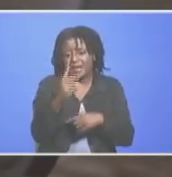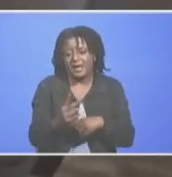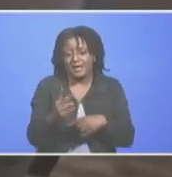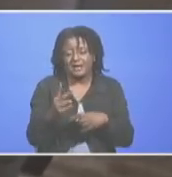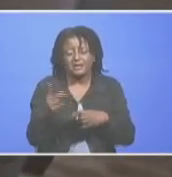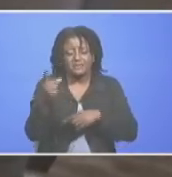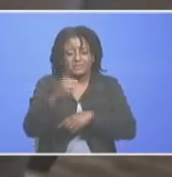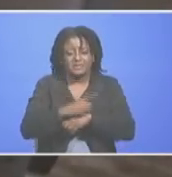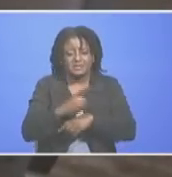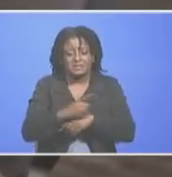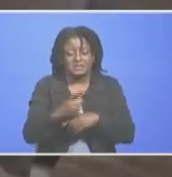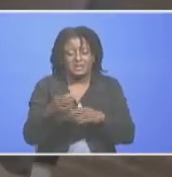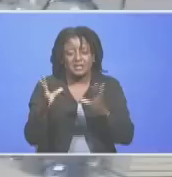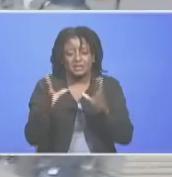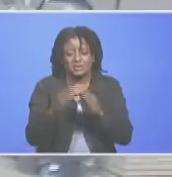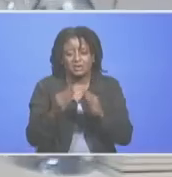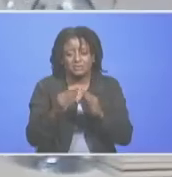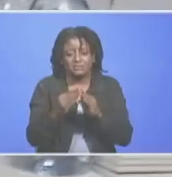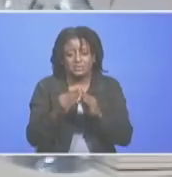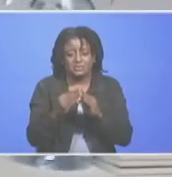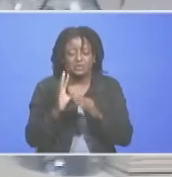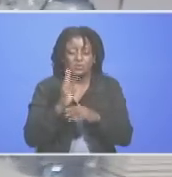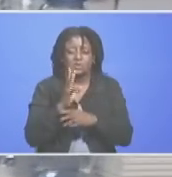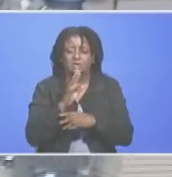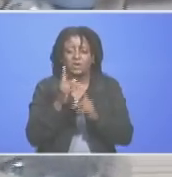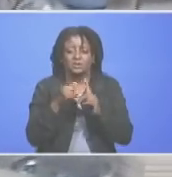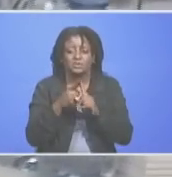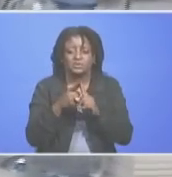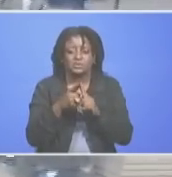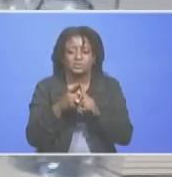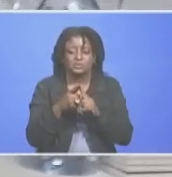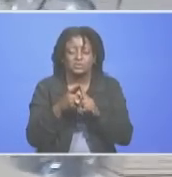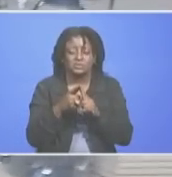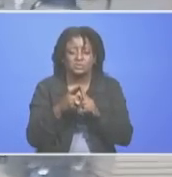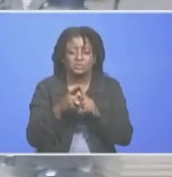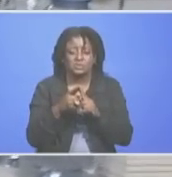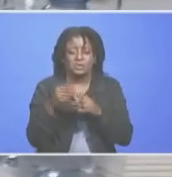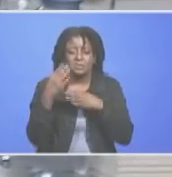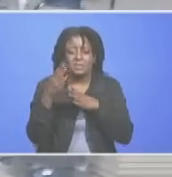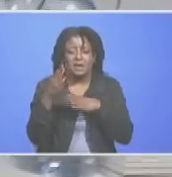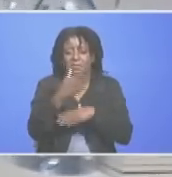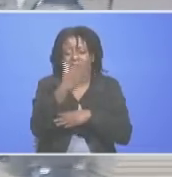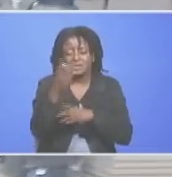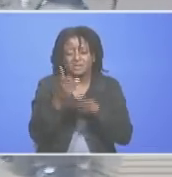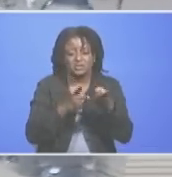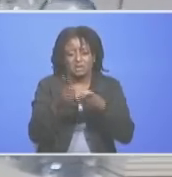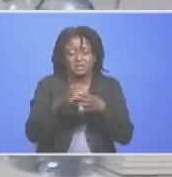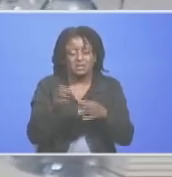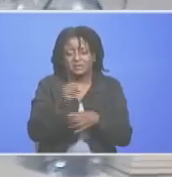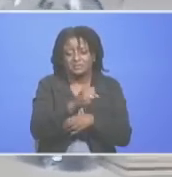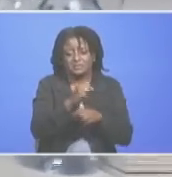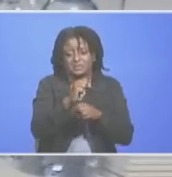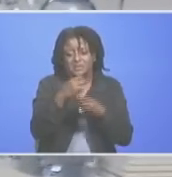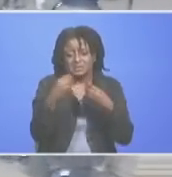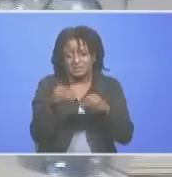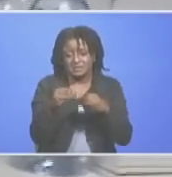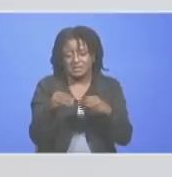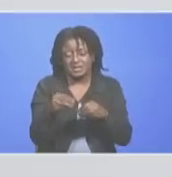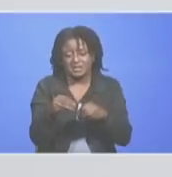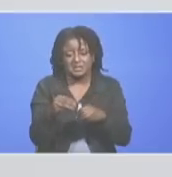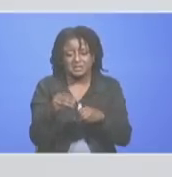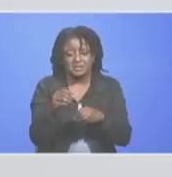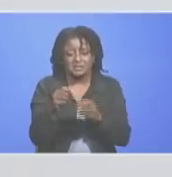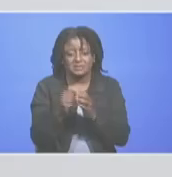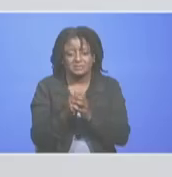We talked to Cable Bahamas' Director of Sales, Shawnette Thompson, and NEMA official, Crystal Glinton. Some